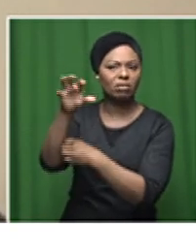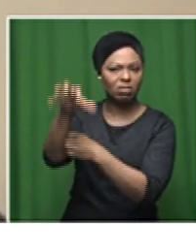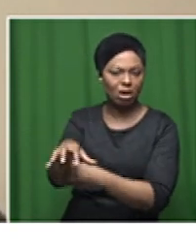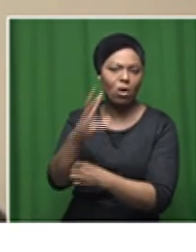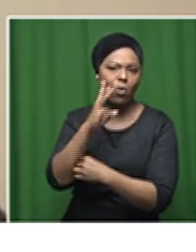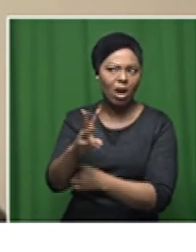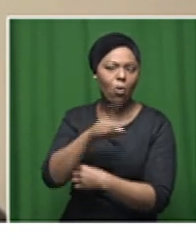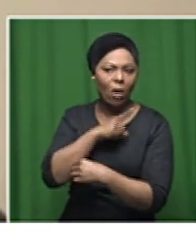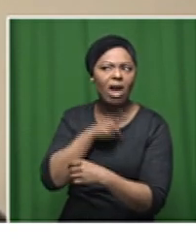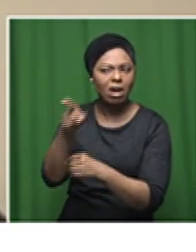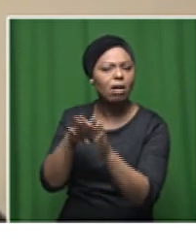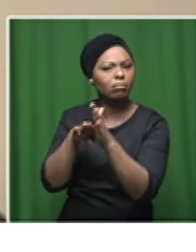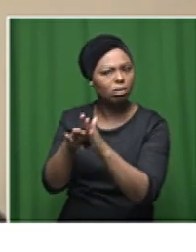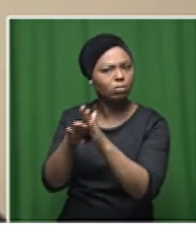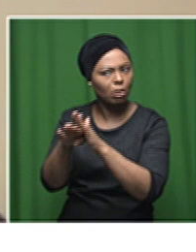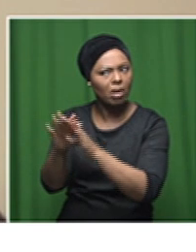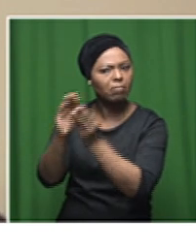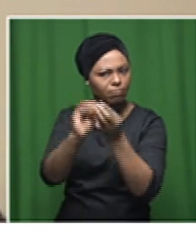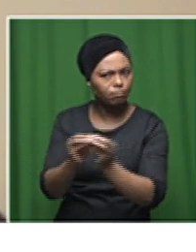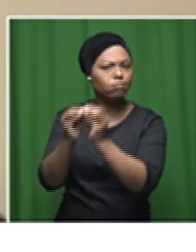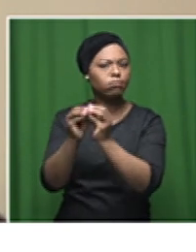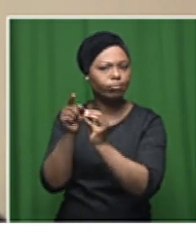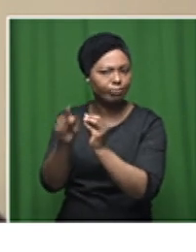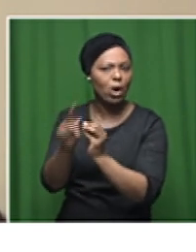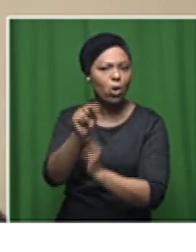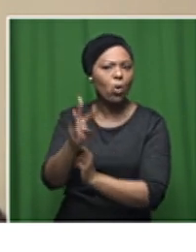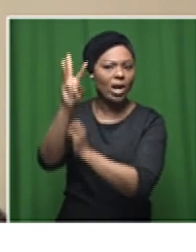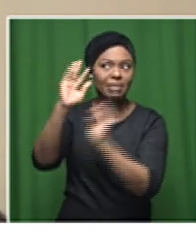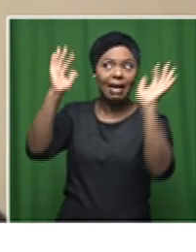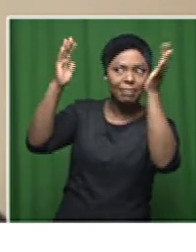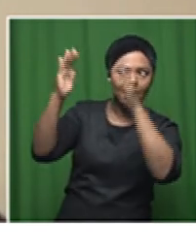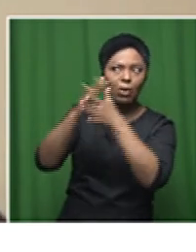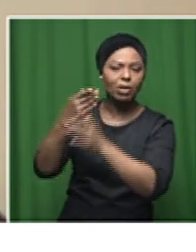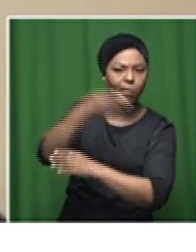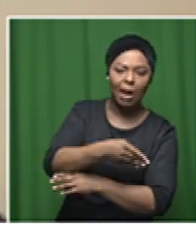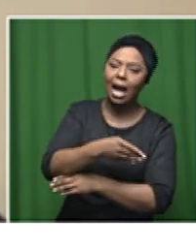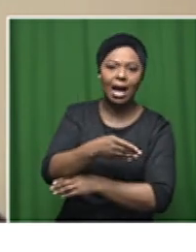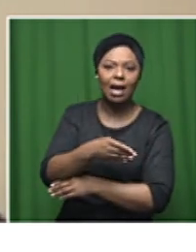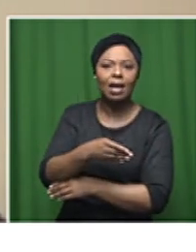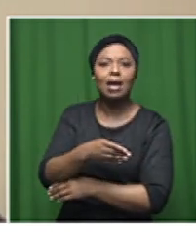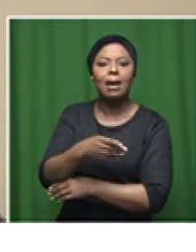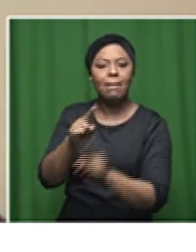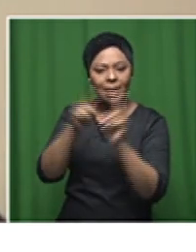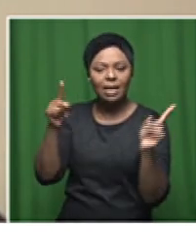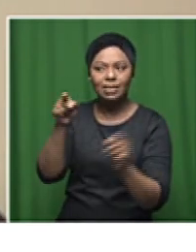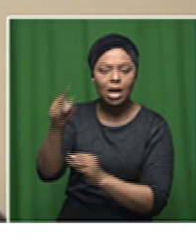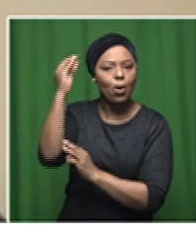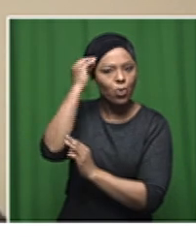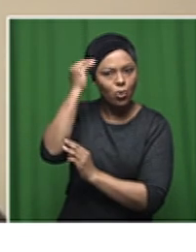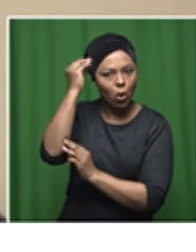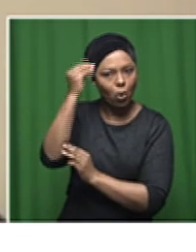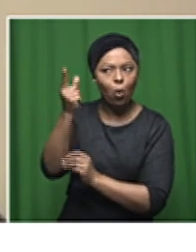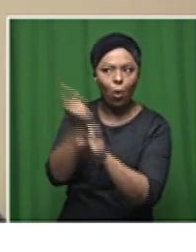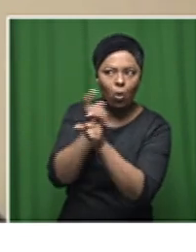he's coming in the right way to fix the Northwest. I'm not praising him because he's here. He knows that we are very frank